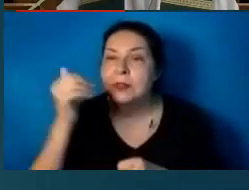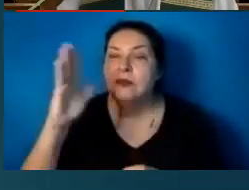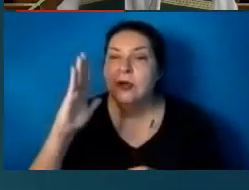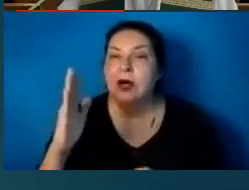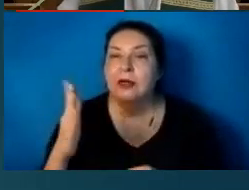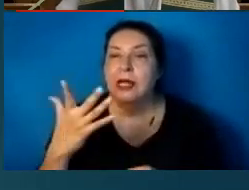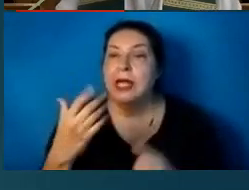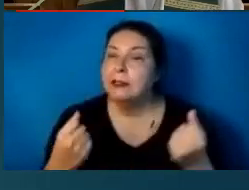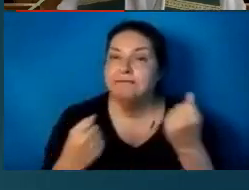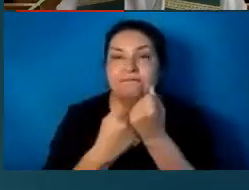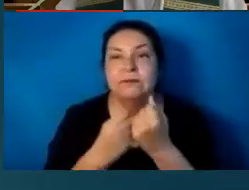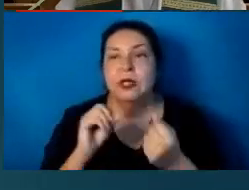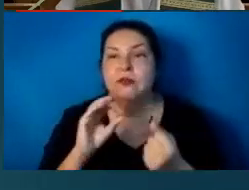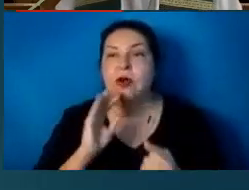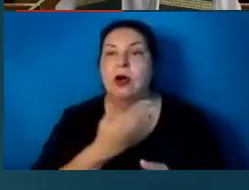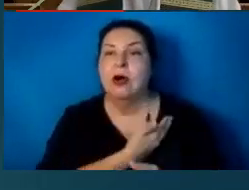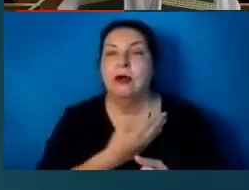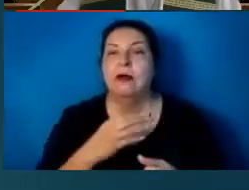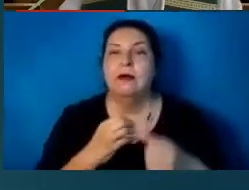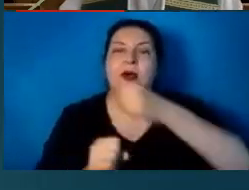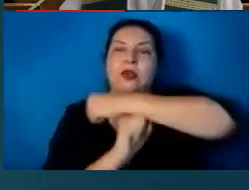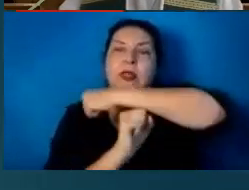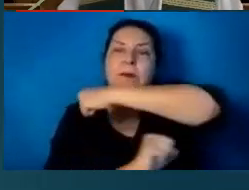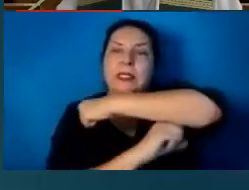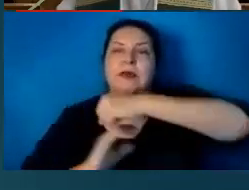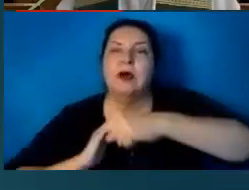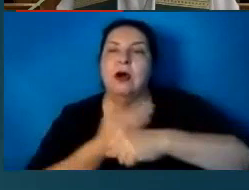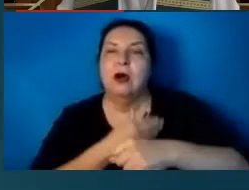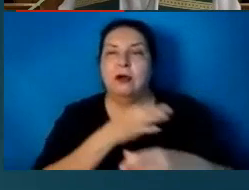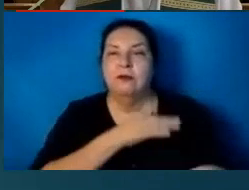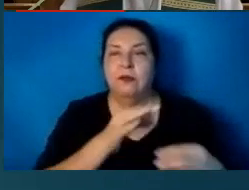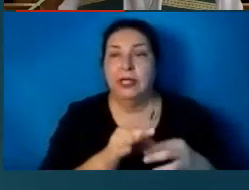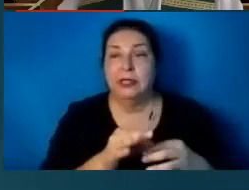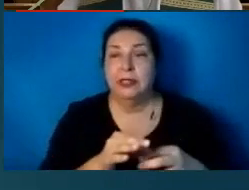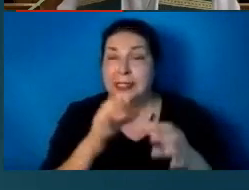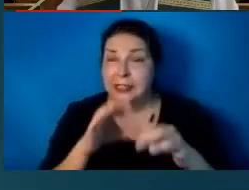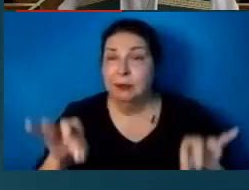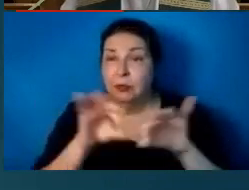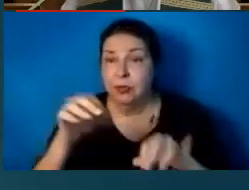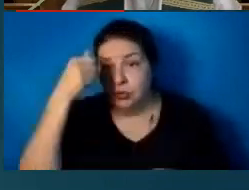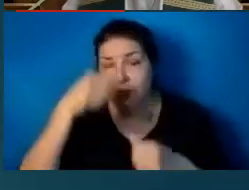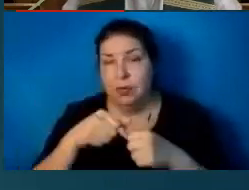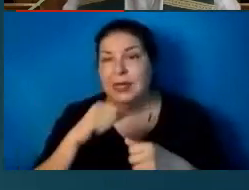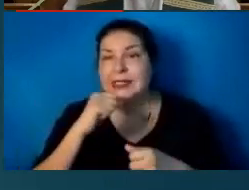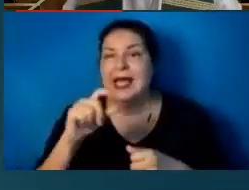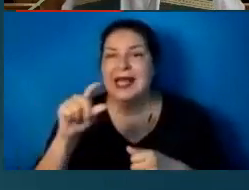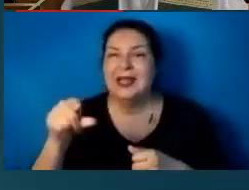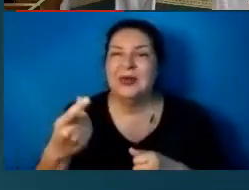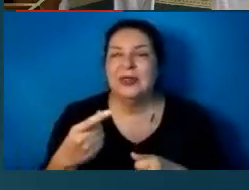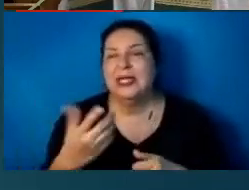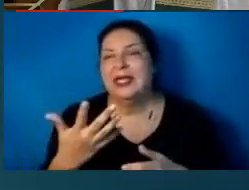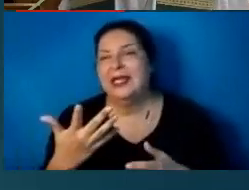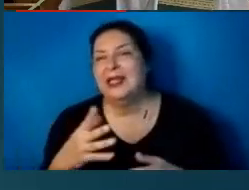our faith. It is important to remember that it is just not pie in the sky, by